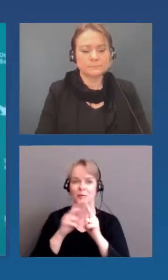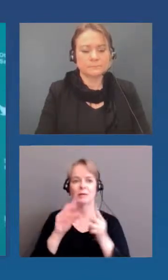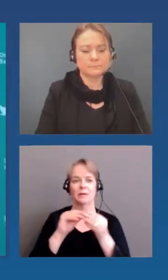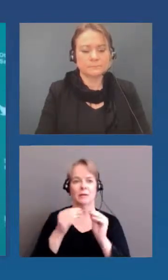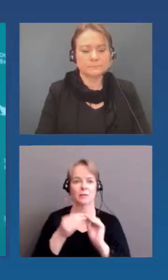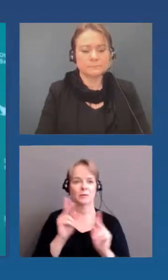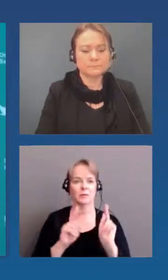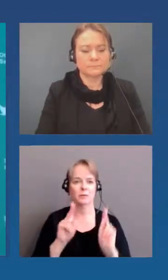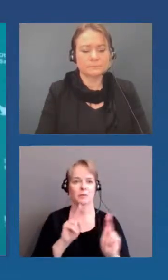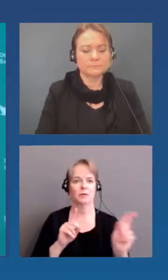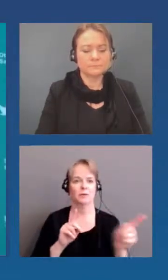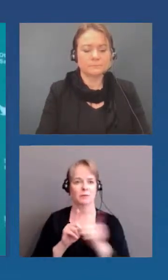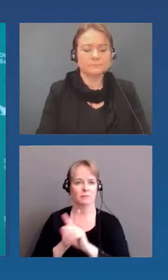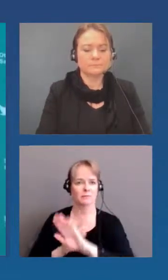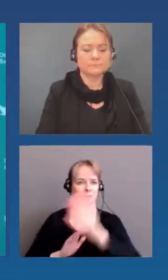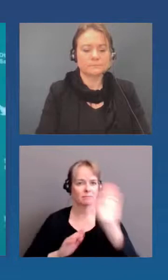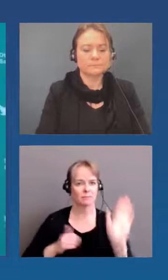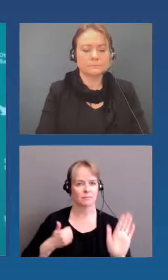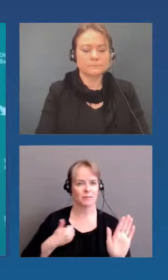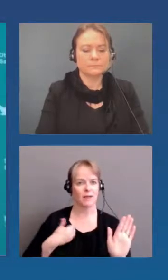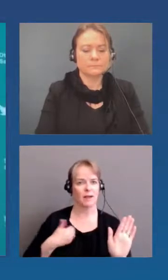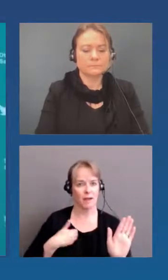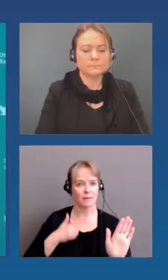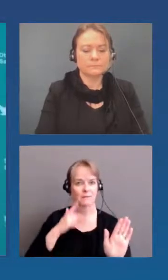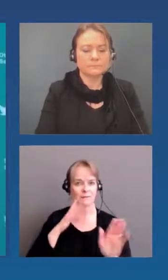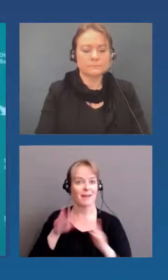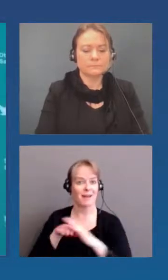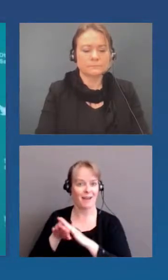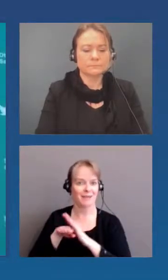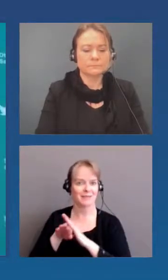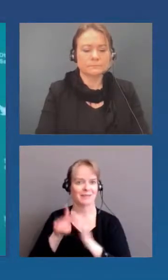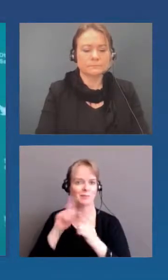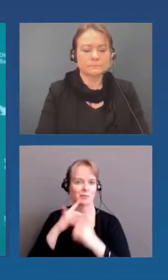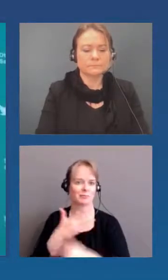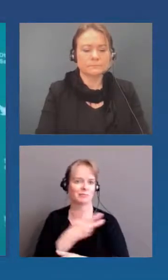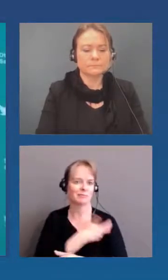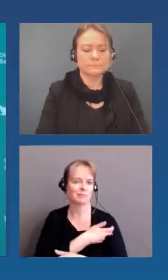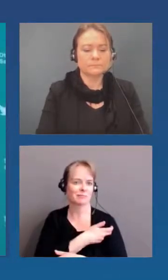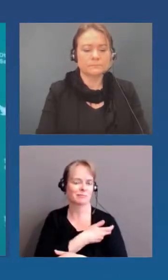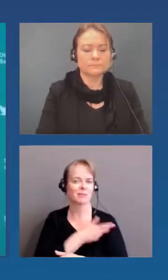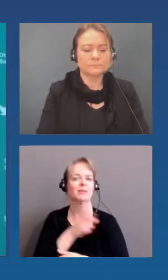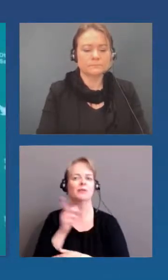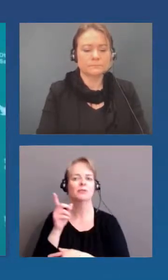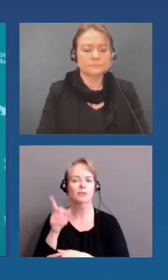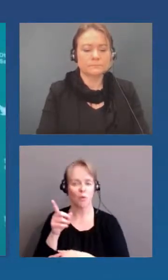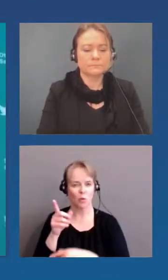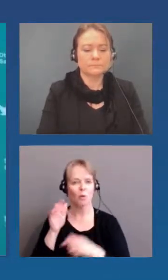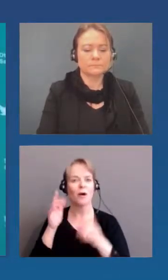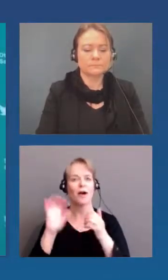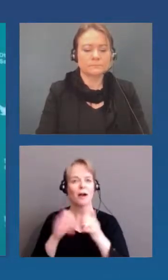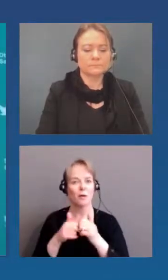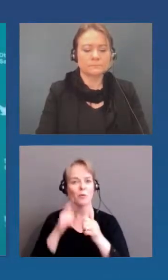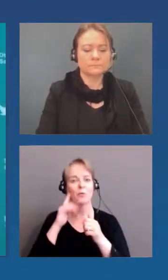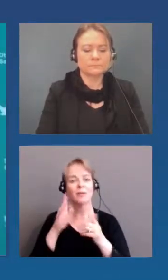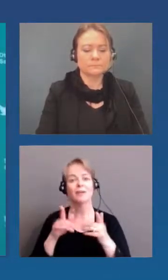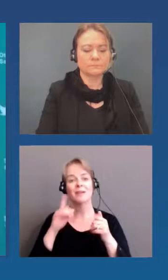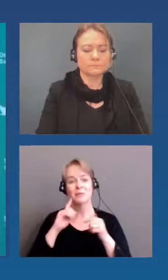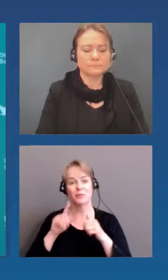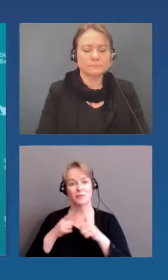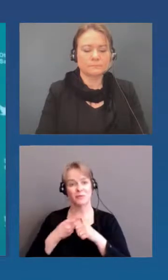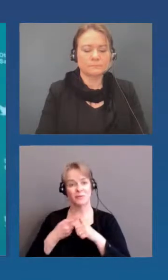have access to vaccination protection by extending the interval between the first and the second